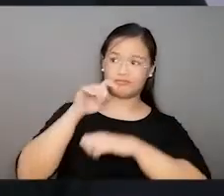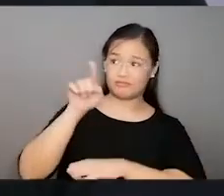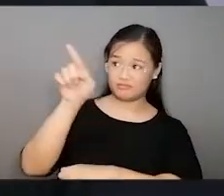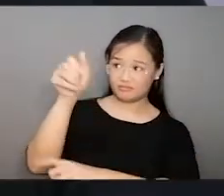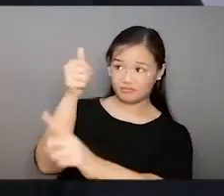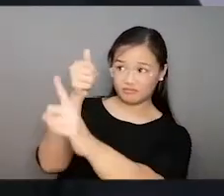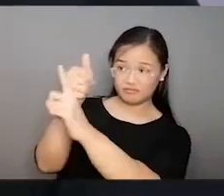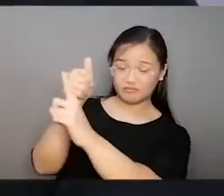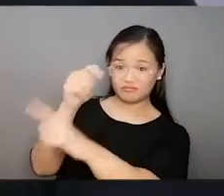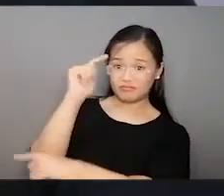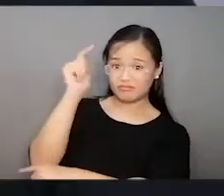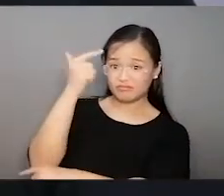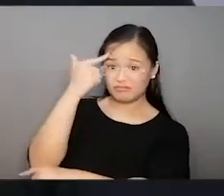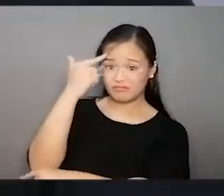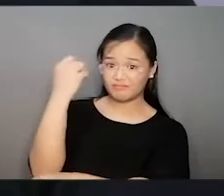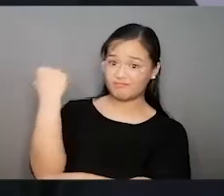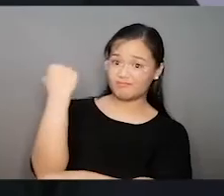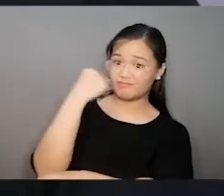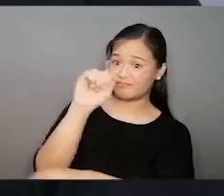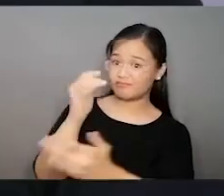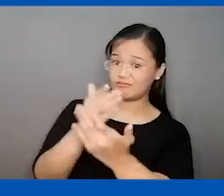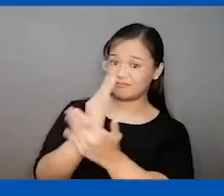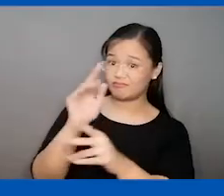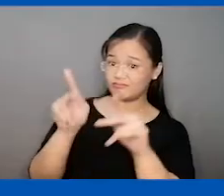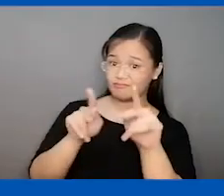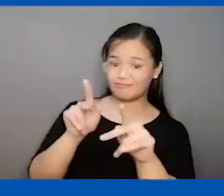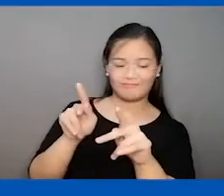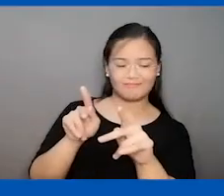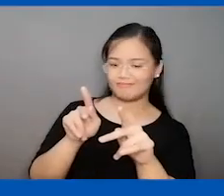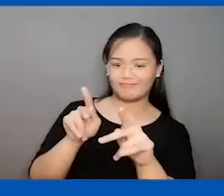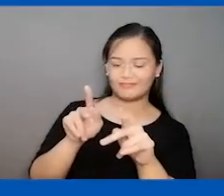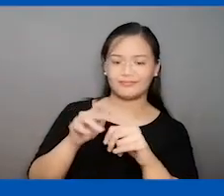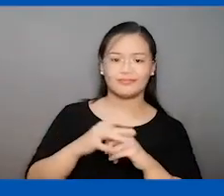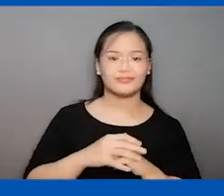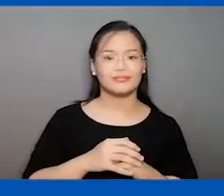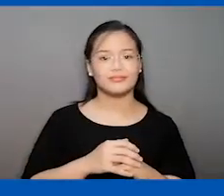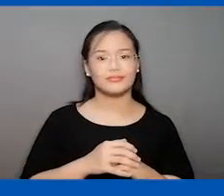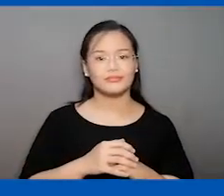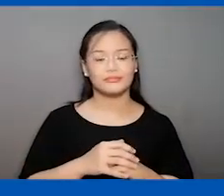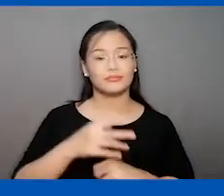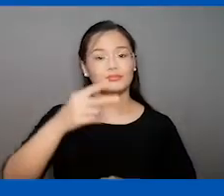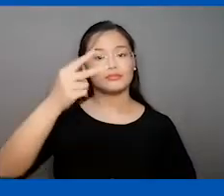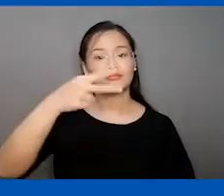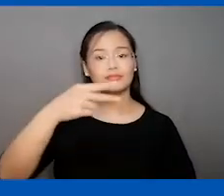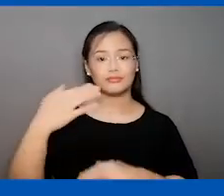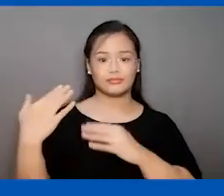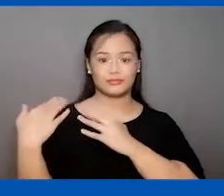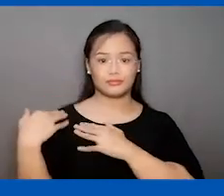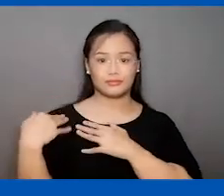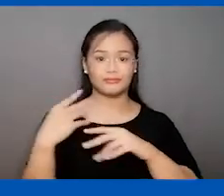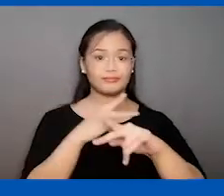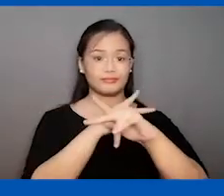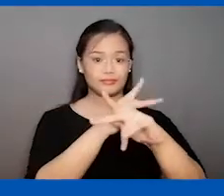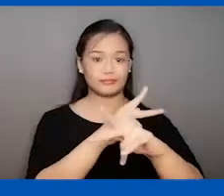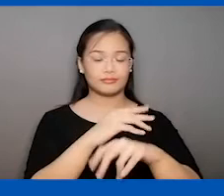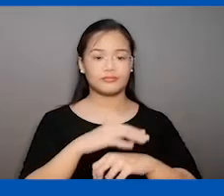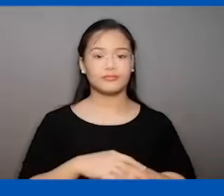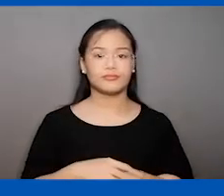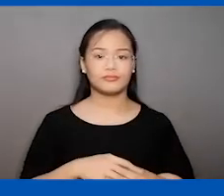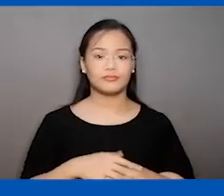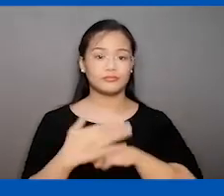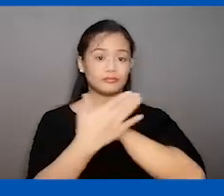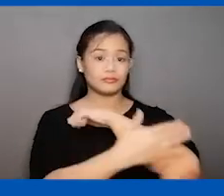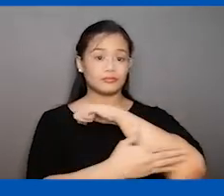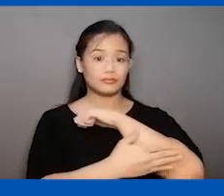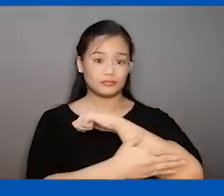violate the rights of the people. Second is the obligation to protect. States have the